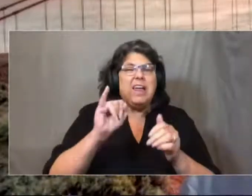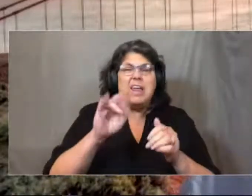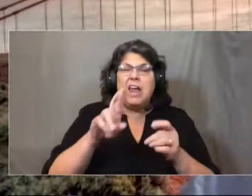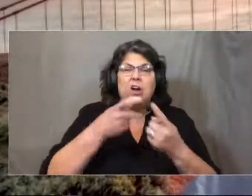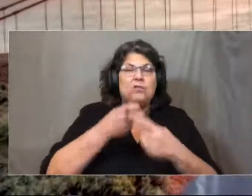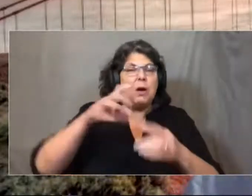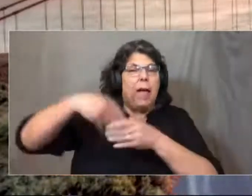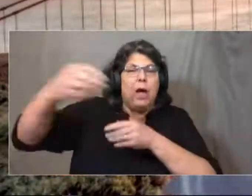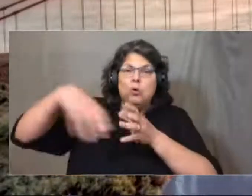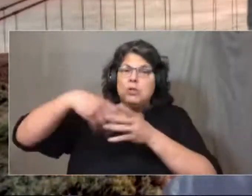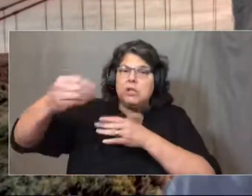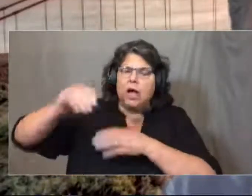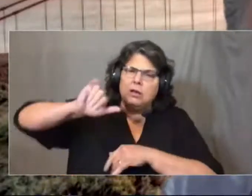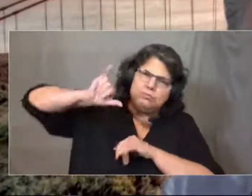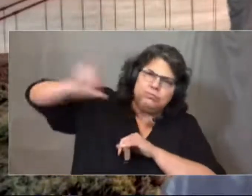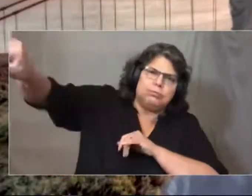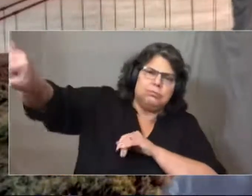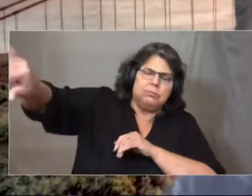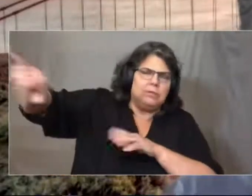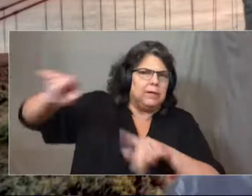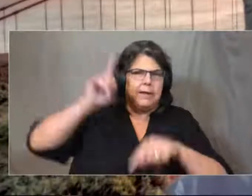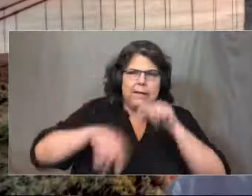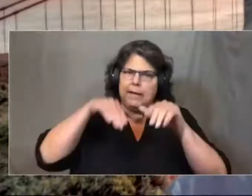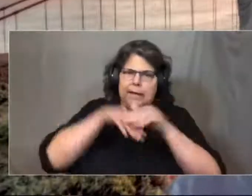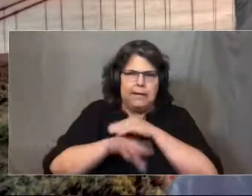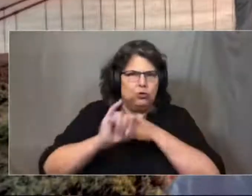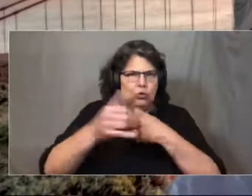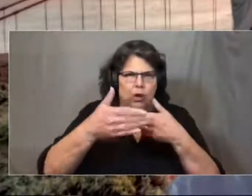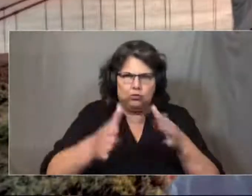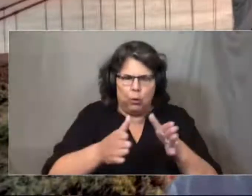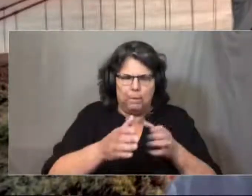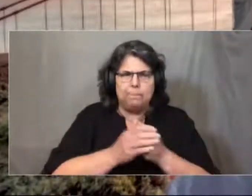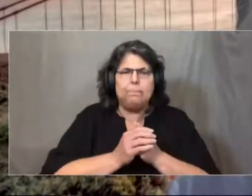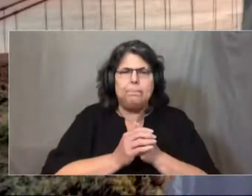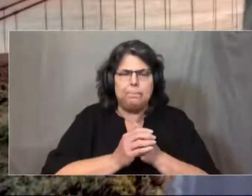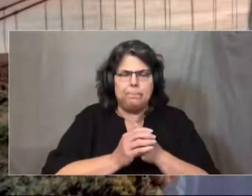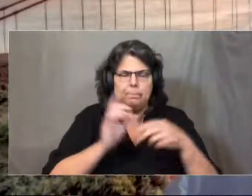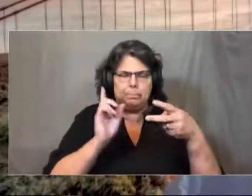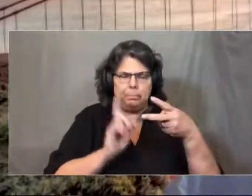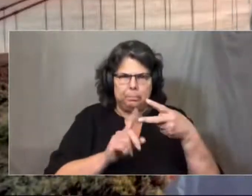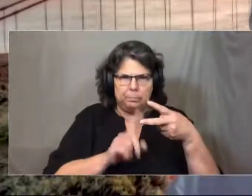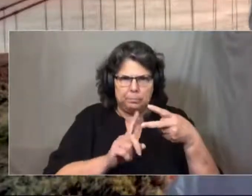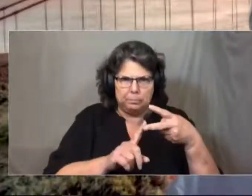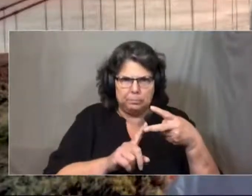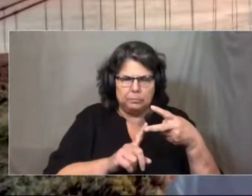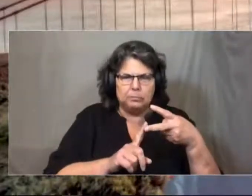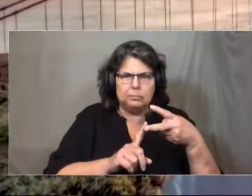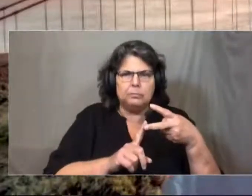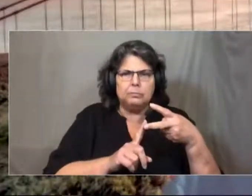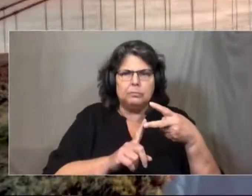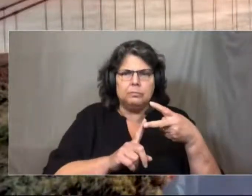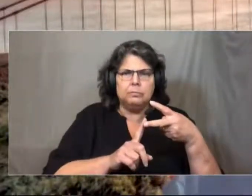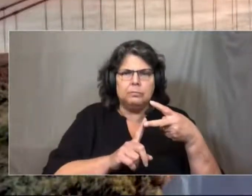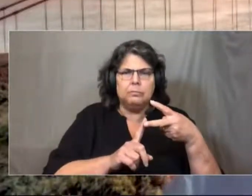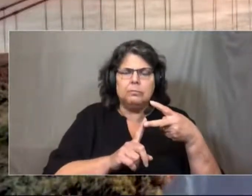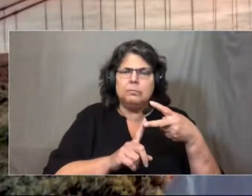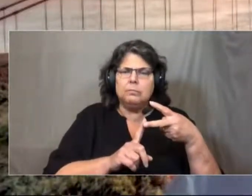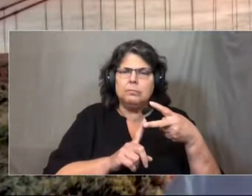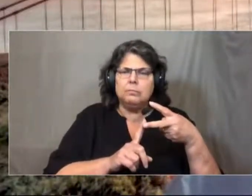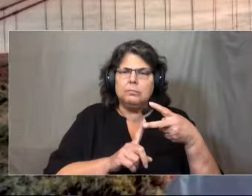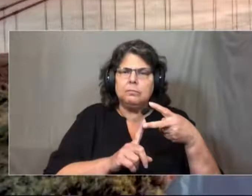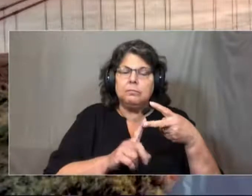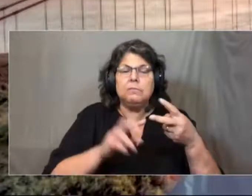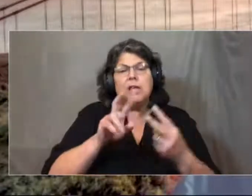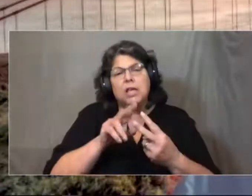coming into that room. Then the next thing you would want to do is either